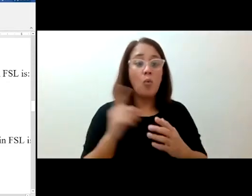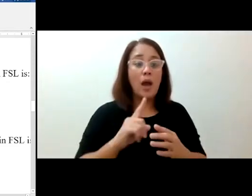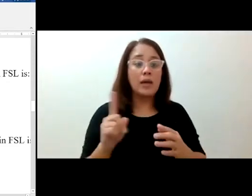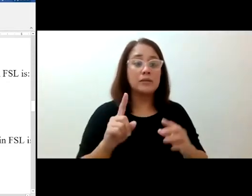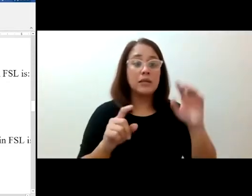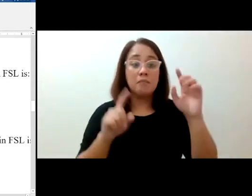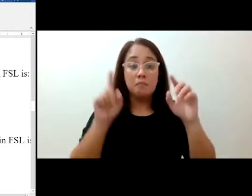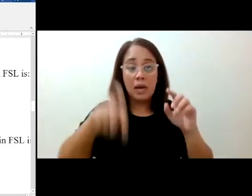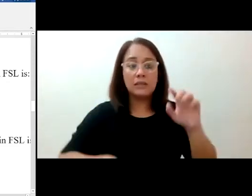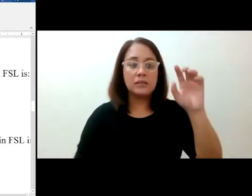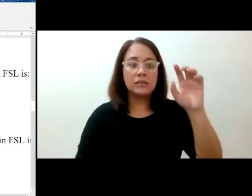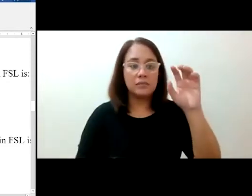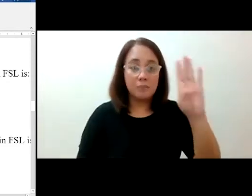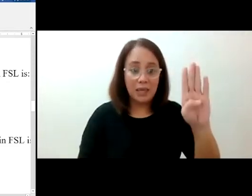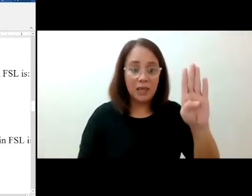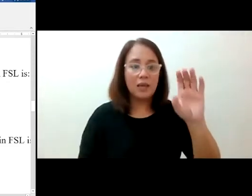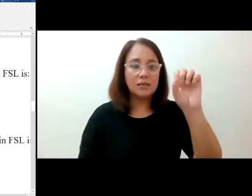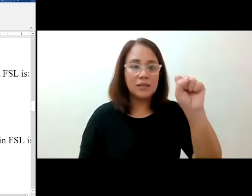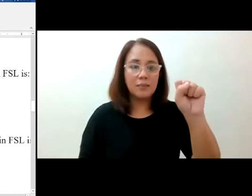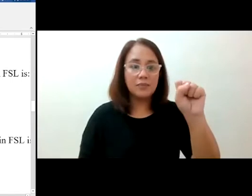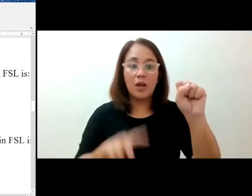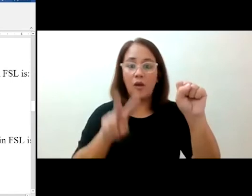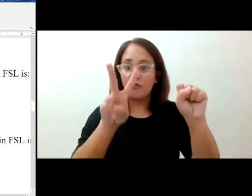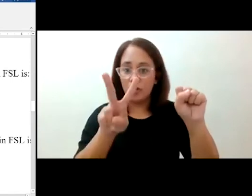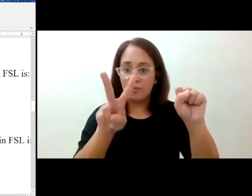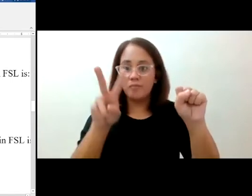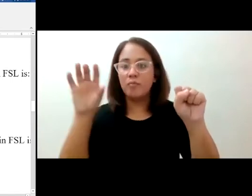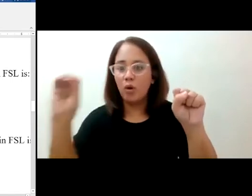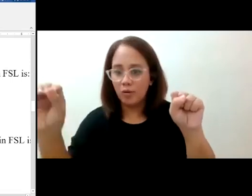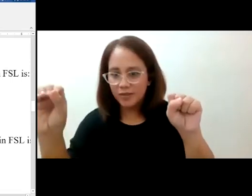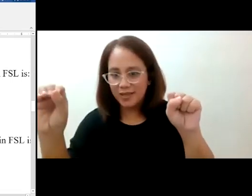verb, object. Yeah.